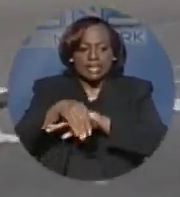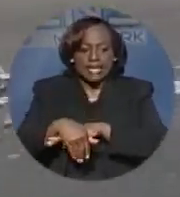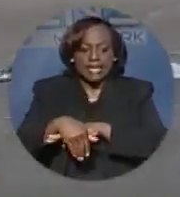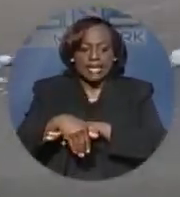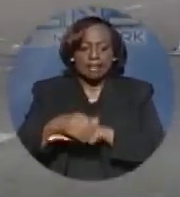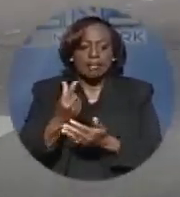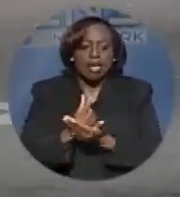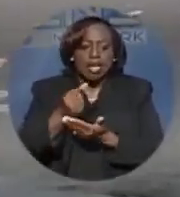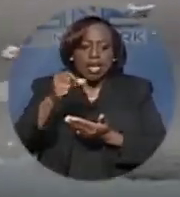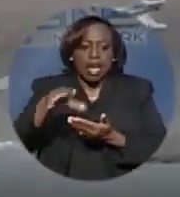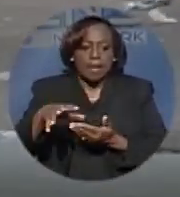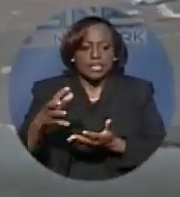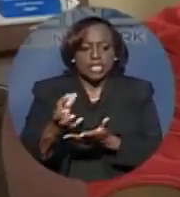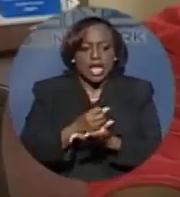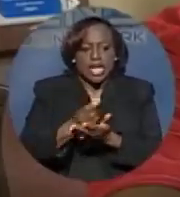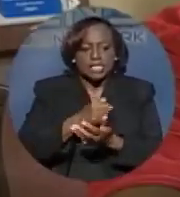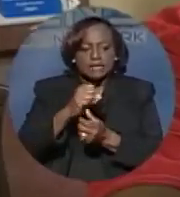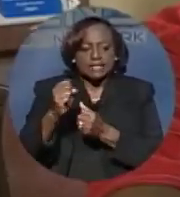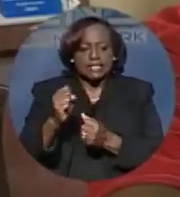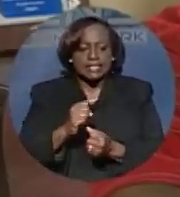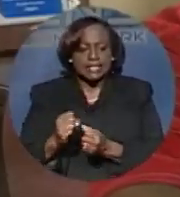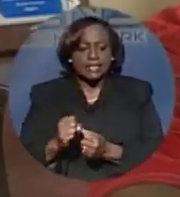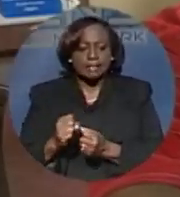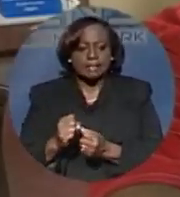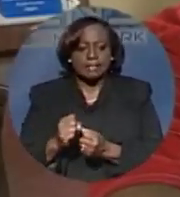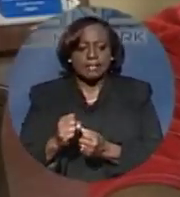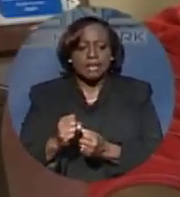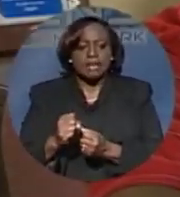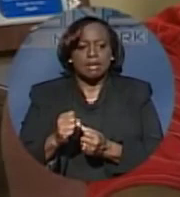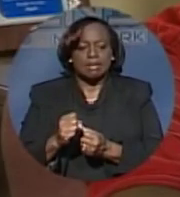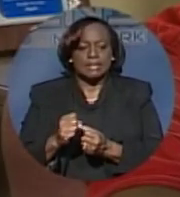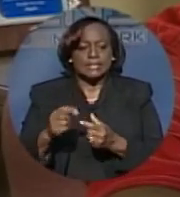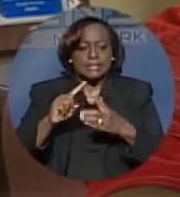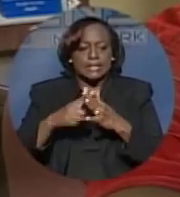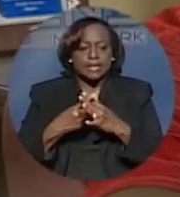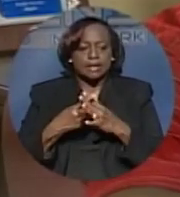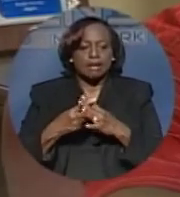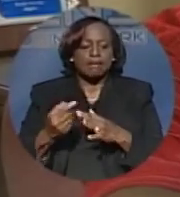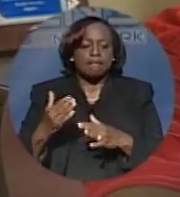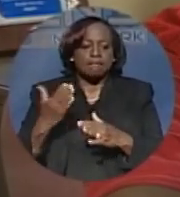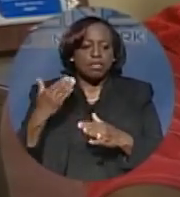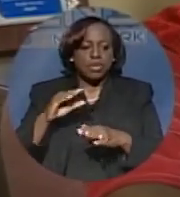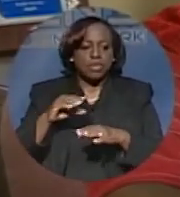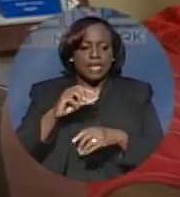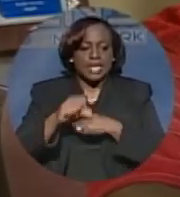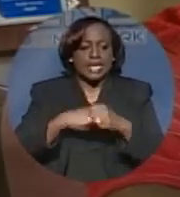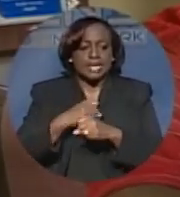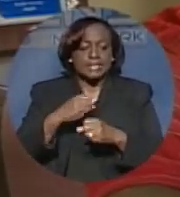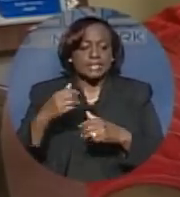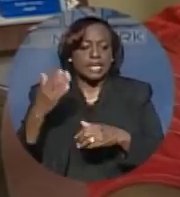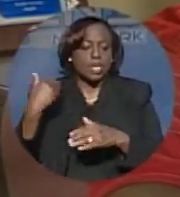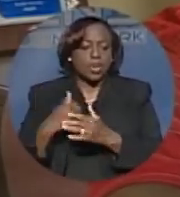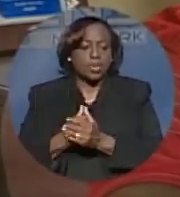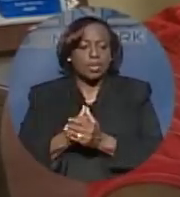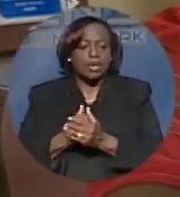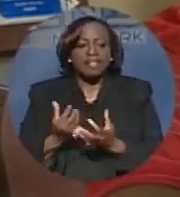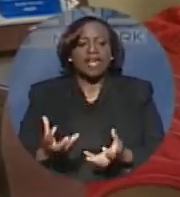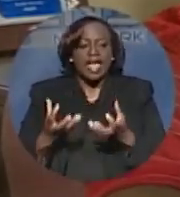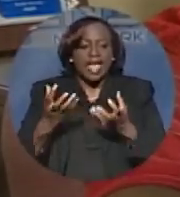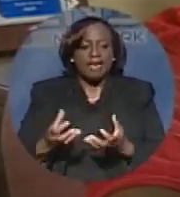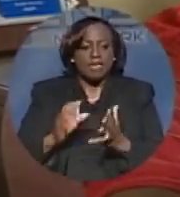system implemented a few years ago, Miller says private companies are also helping to keep the refuse down. Heavy populated areas